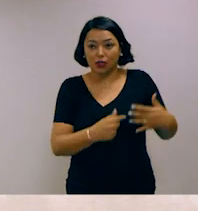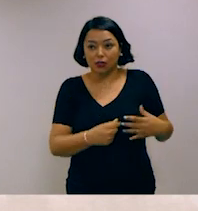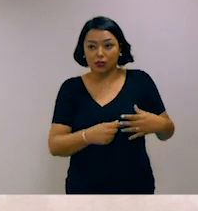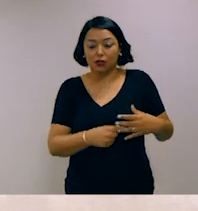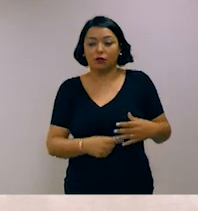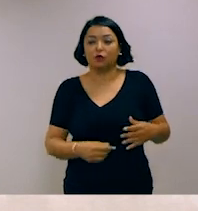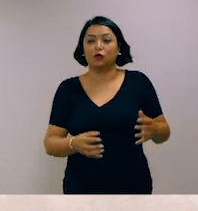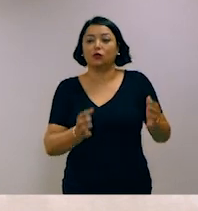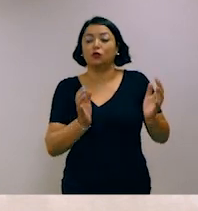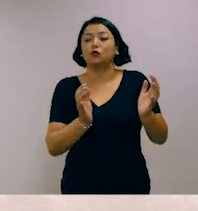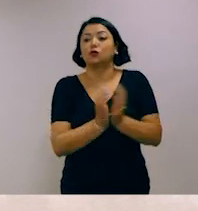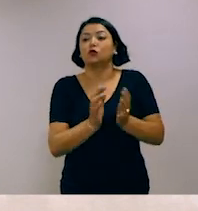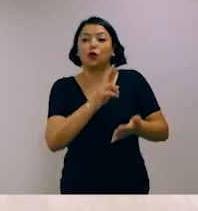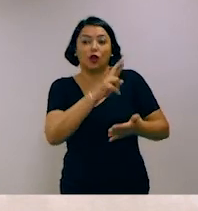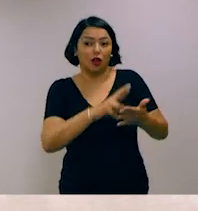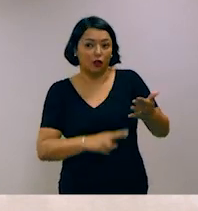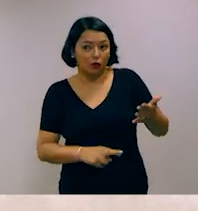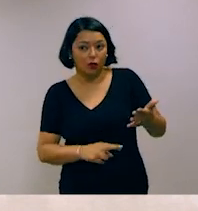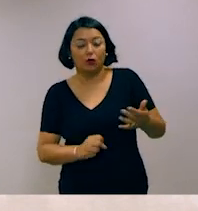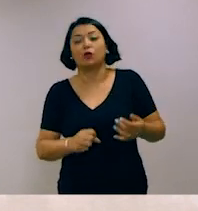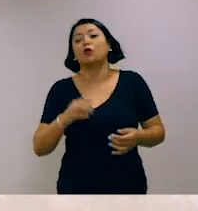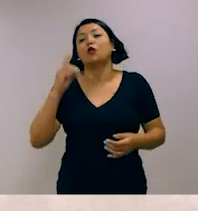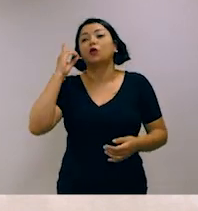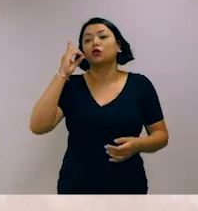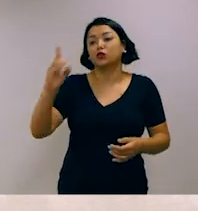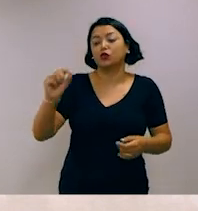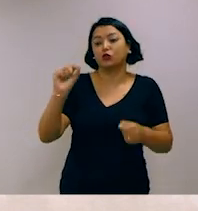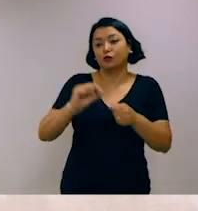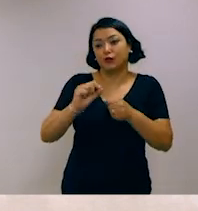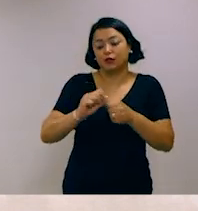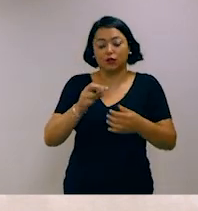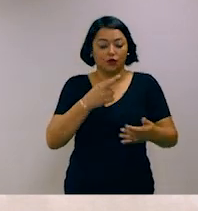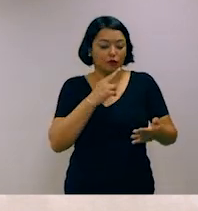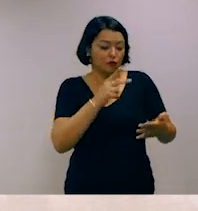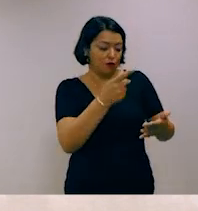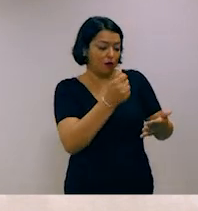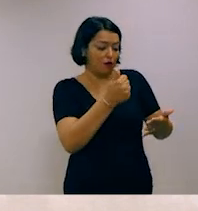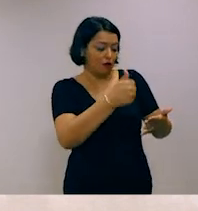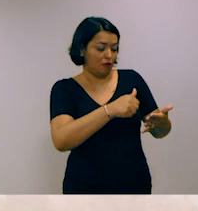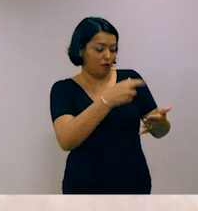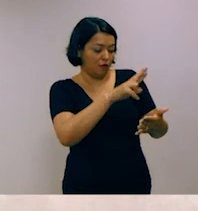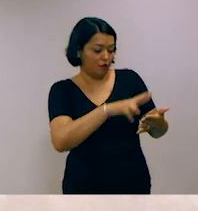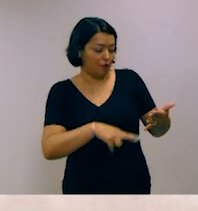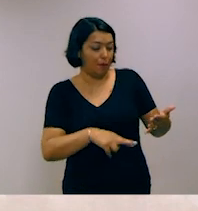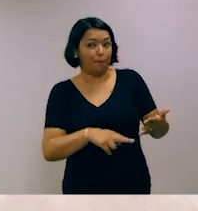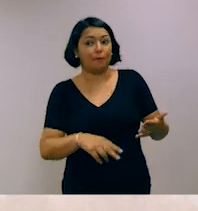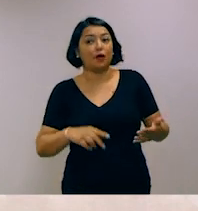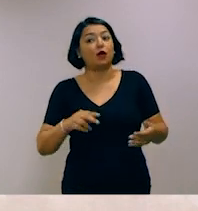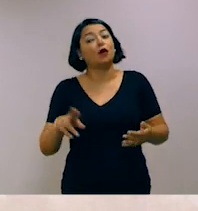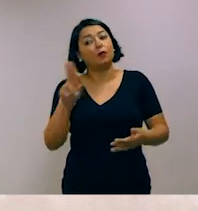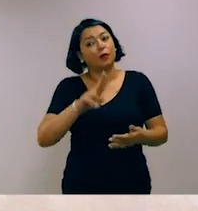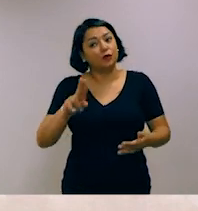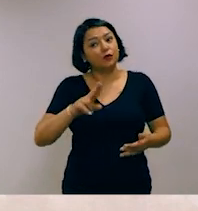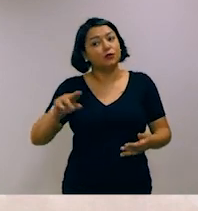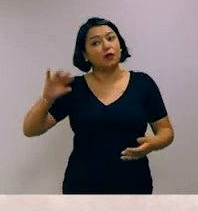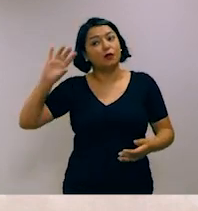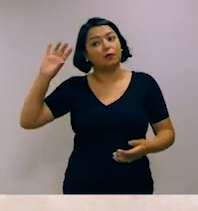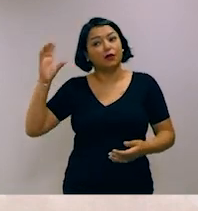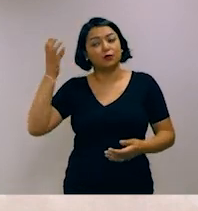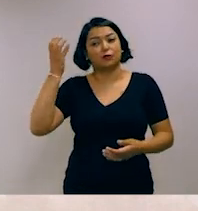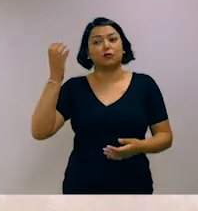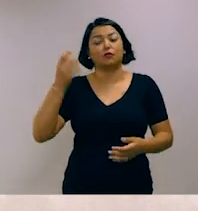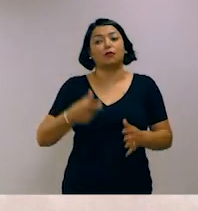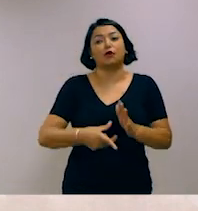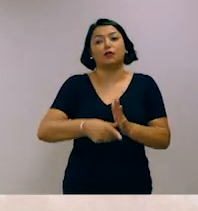maybe the auditor creating the minutes of the report, or it can be a secretary to use the solution